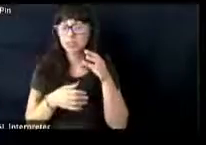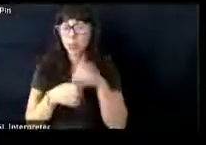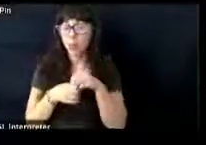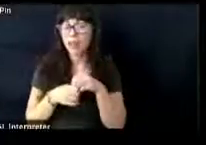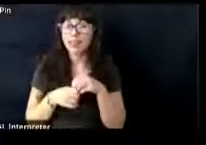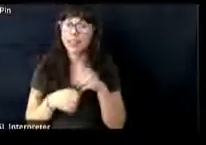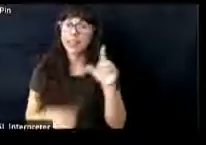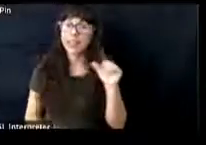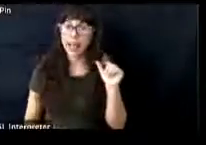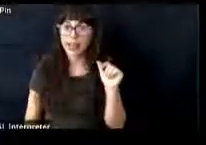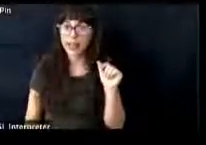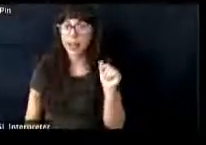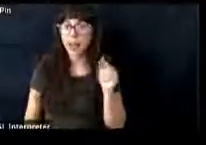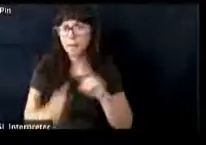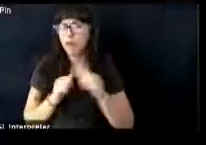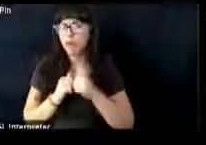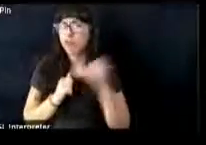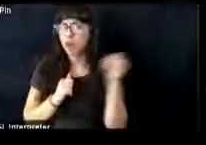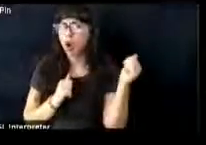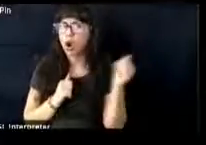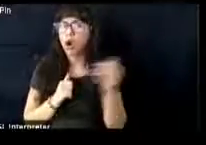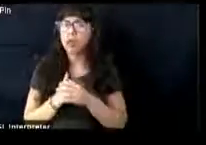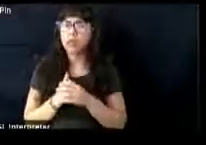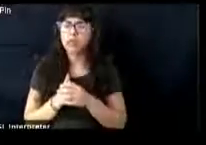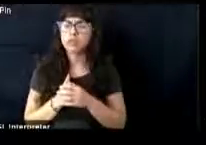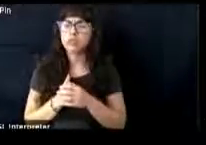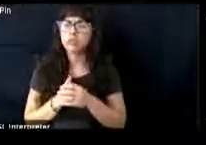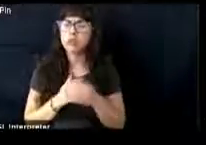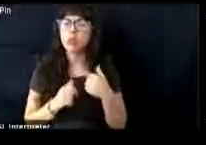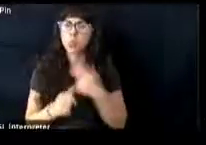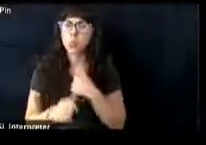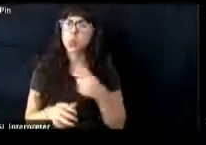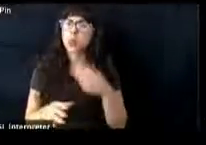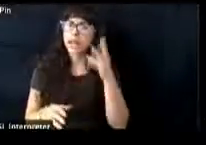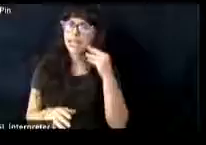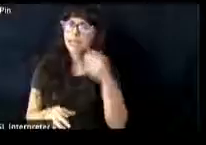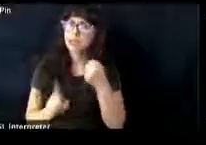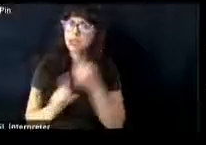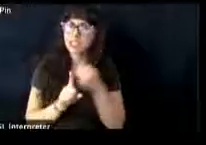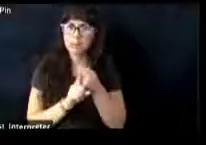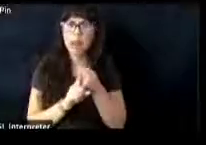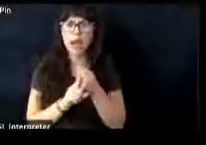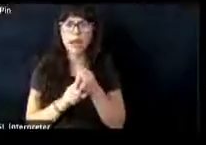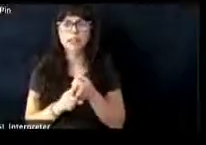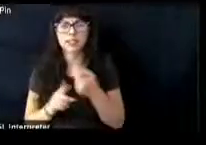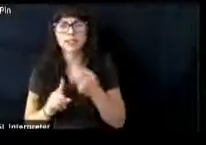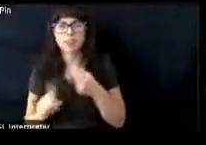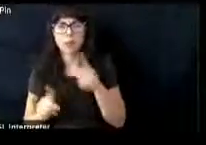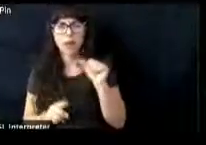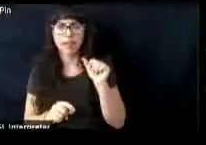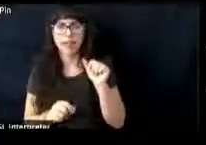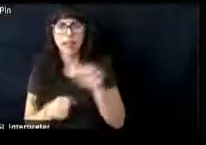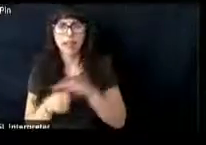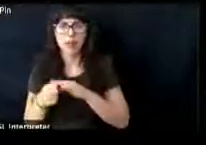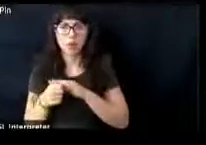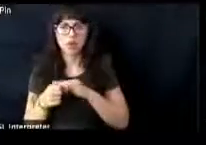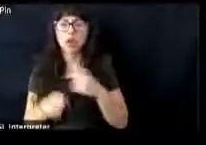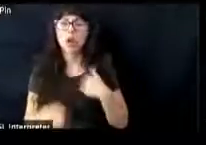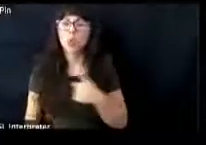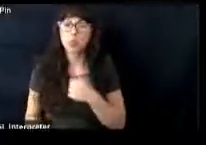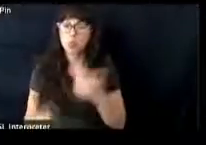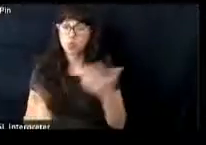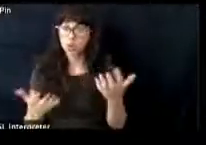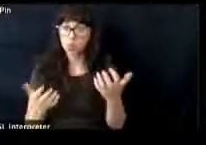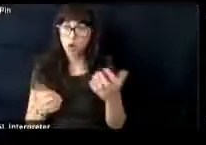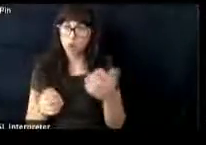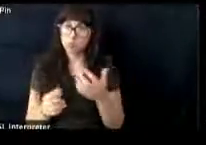Los Angeles and are impacted by things that happen in Los Angeles. And we'd like to be represented